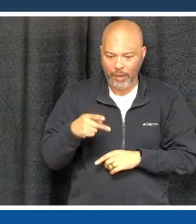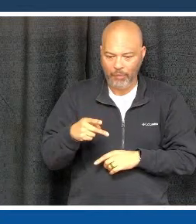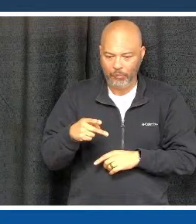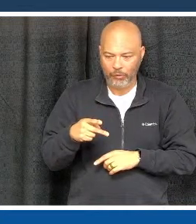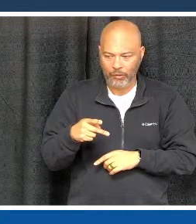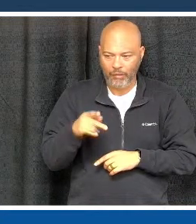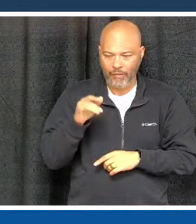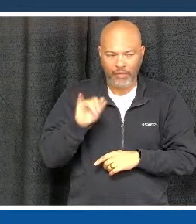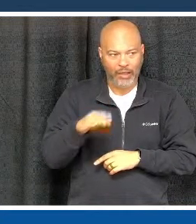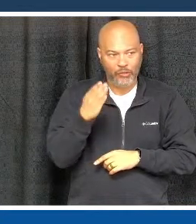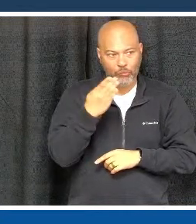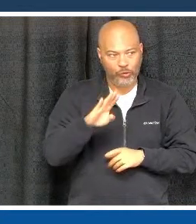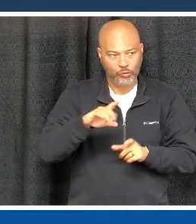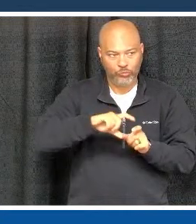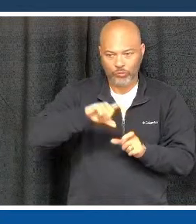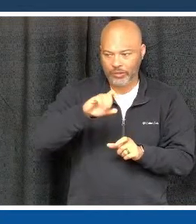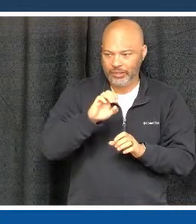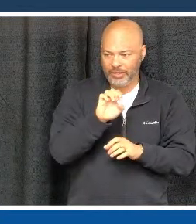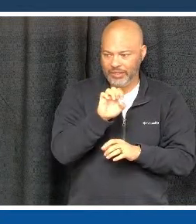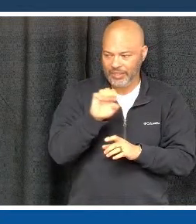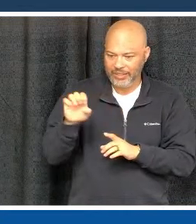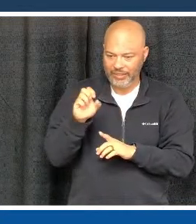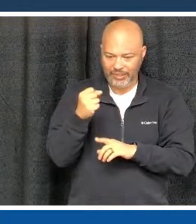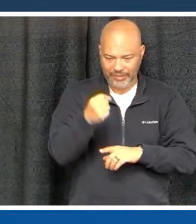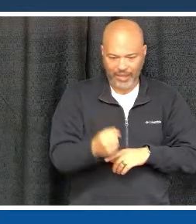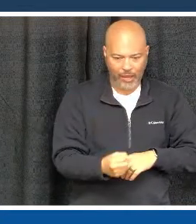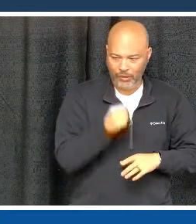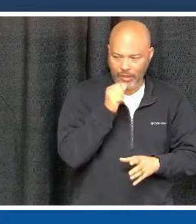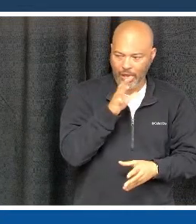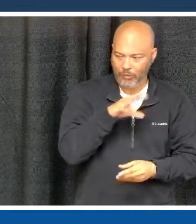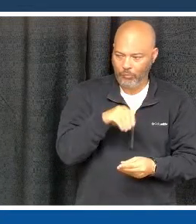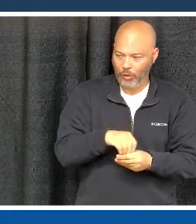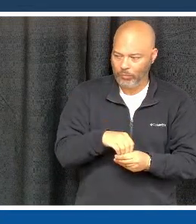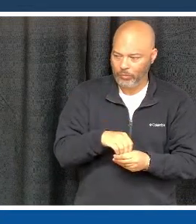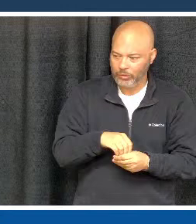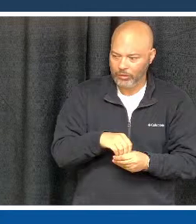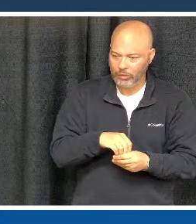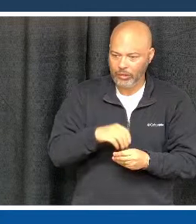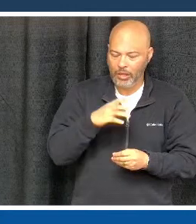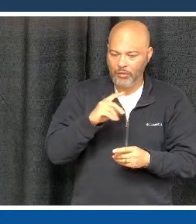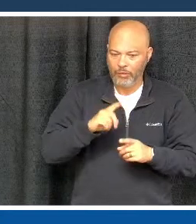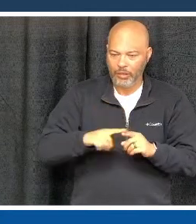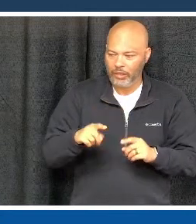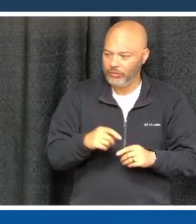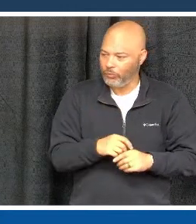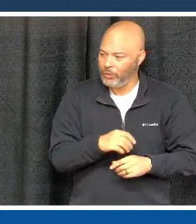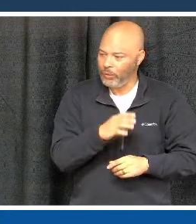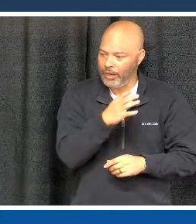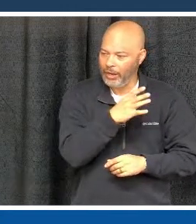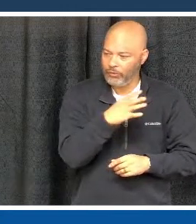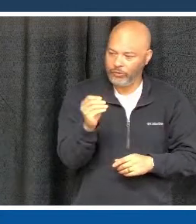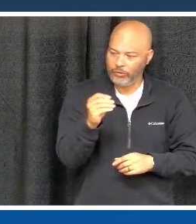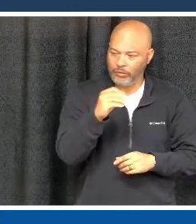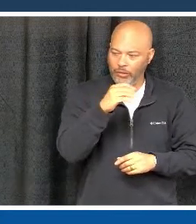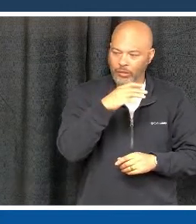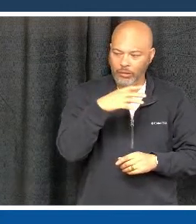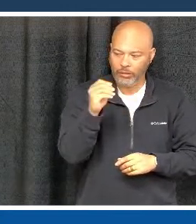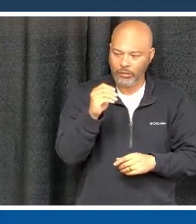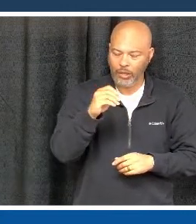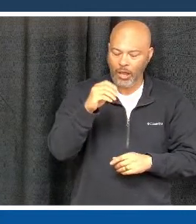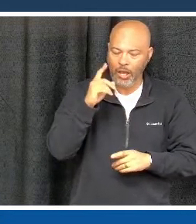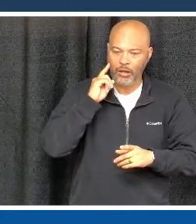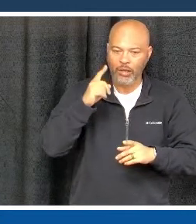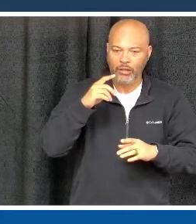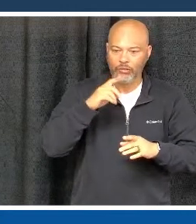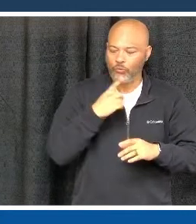the blue parcels to the east and to the south are not part of this big parcel, but the orange to the east there, before you get